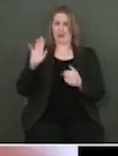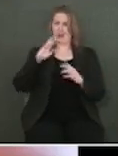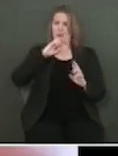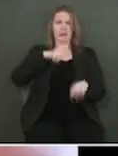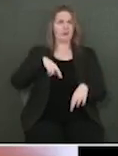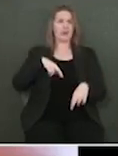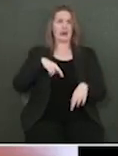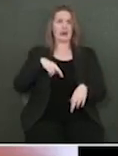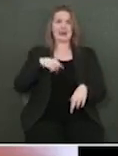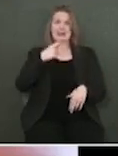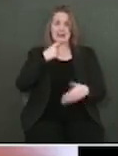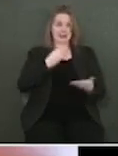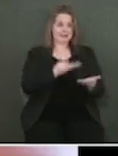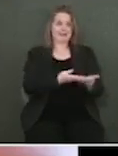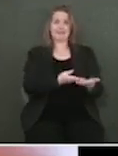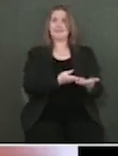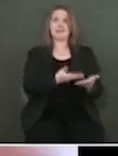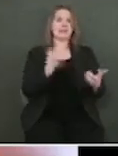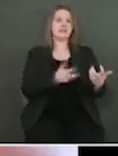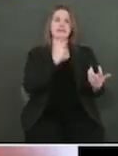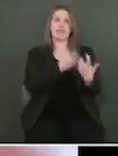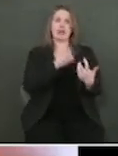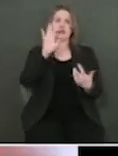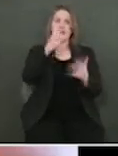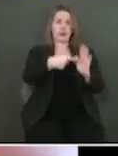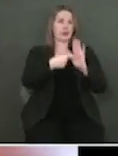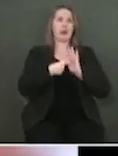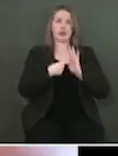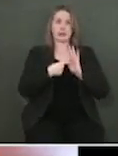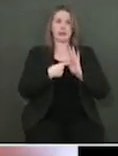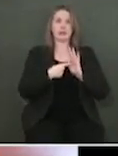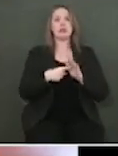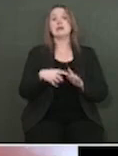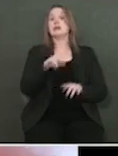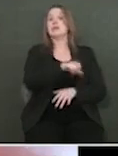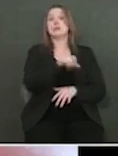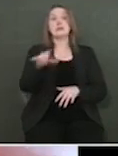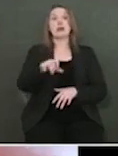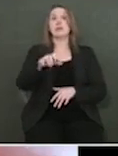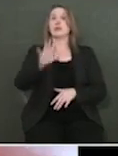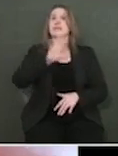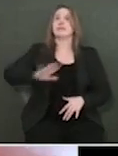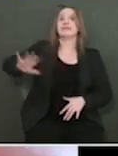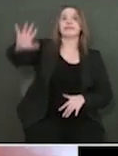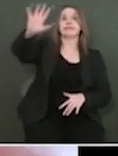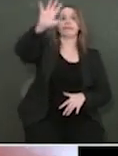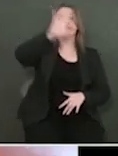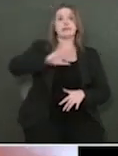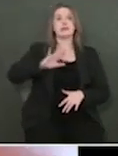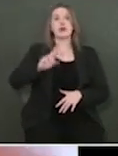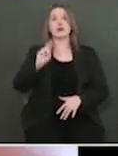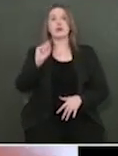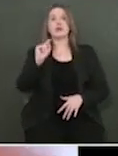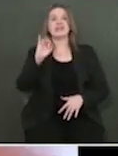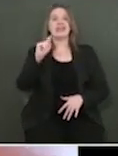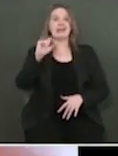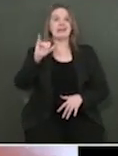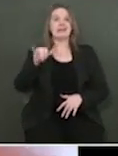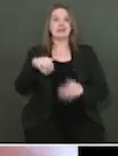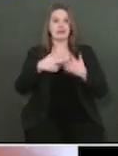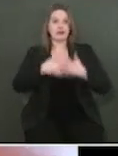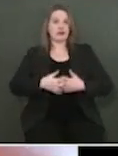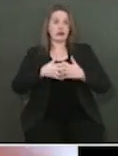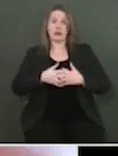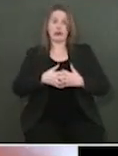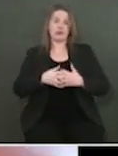that says we did what we were supposed to do, along with all the other utility generators across the state. But those are the types of things that we're